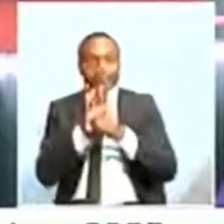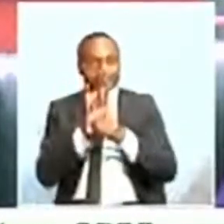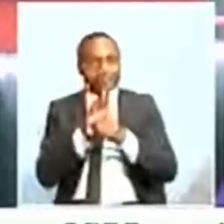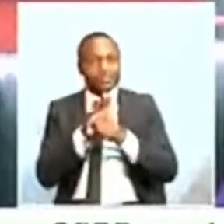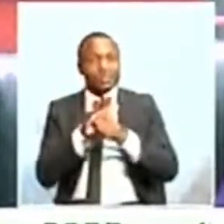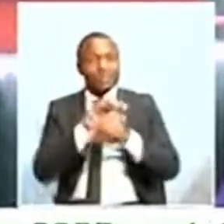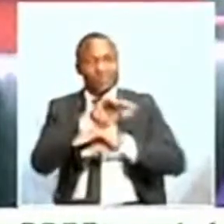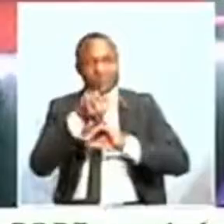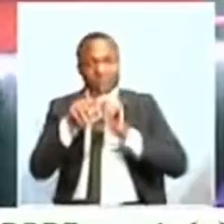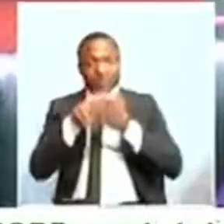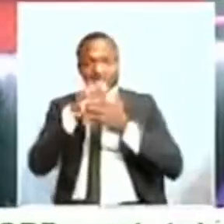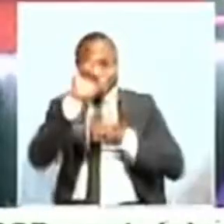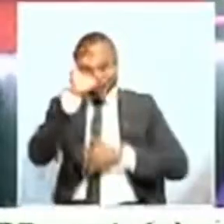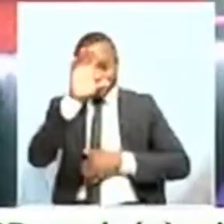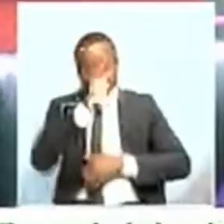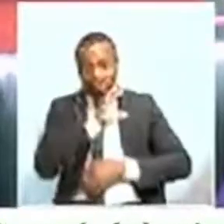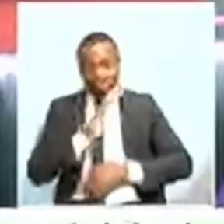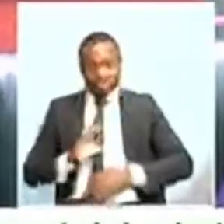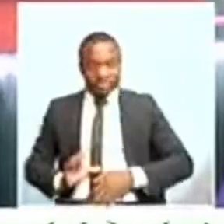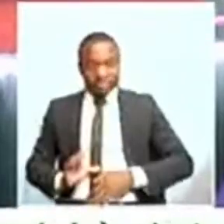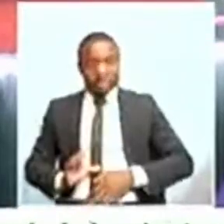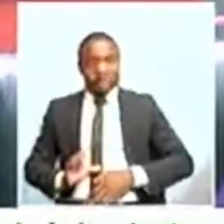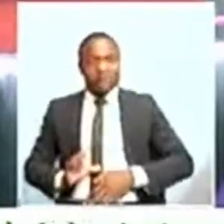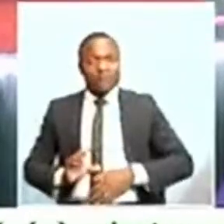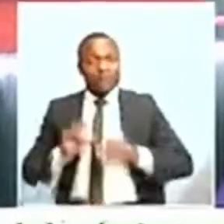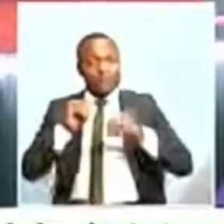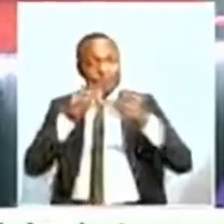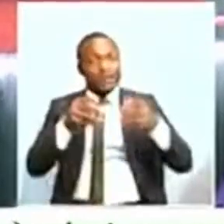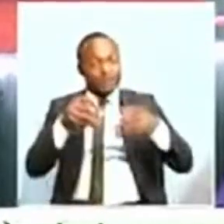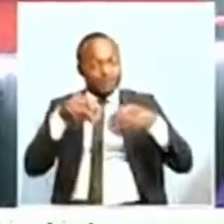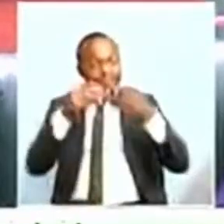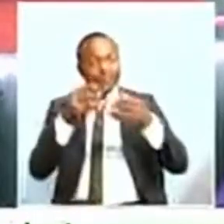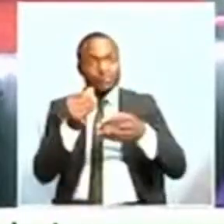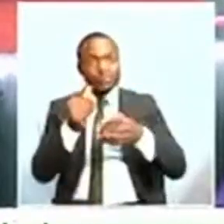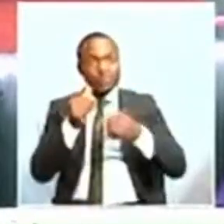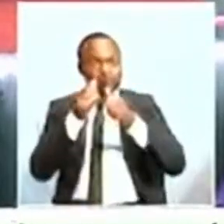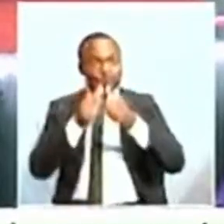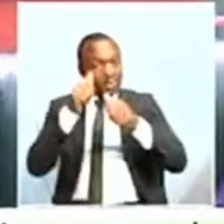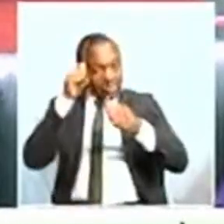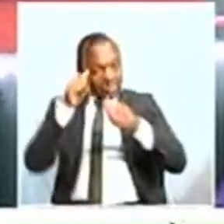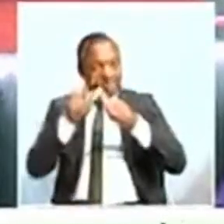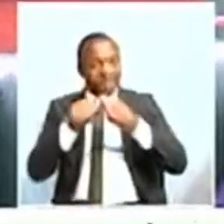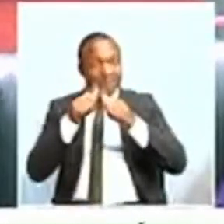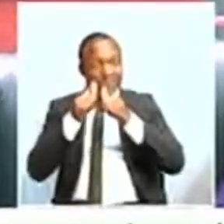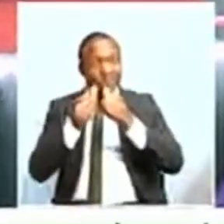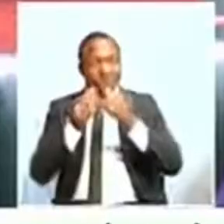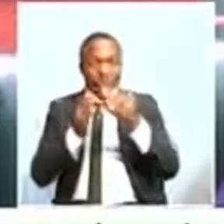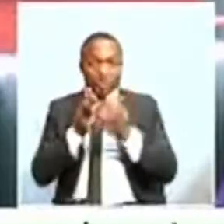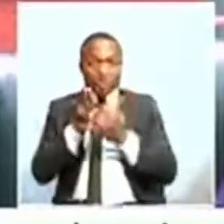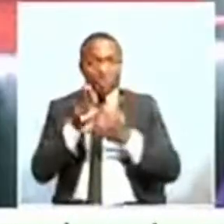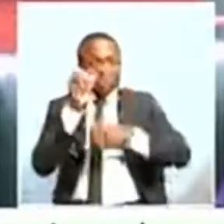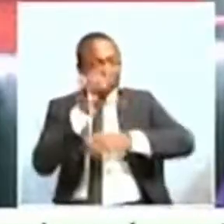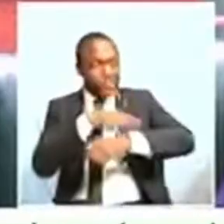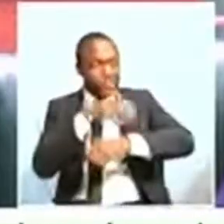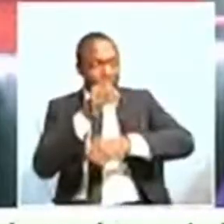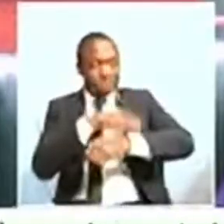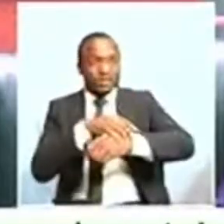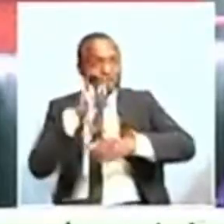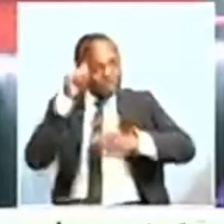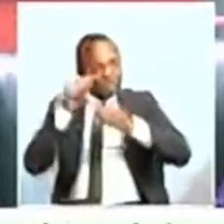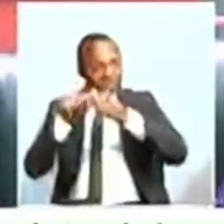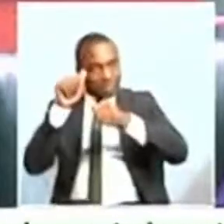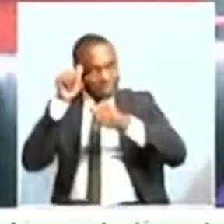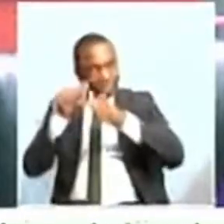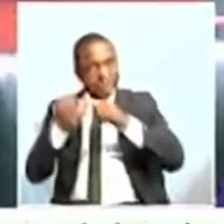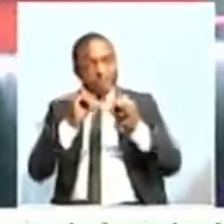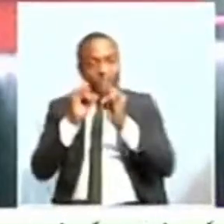the mining companies are putting in money as agreed. And we are following through all the investment agreements, all the